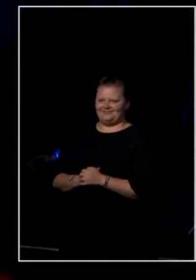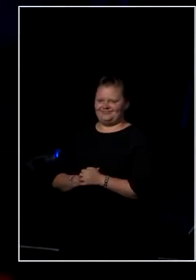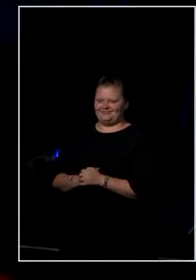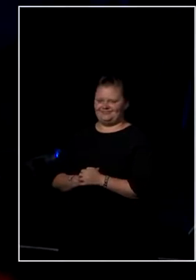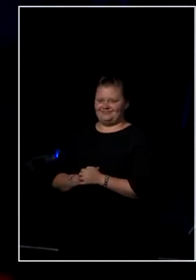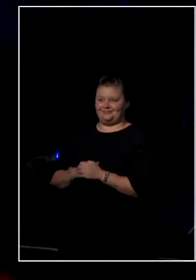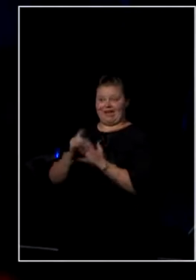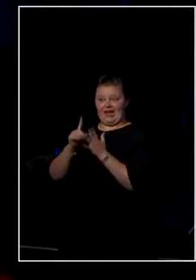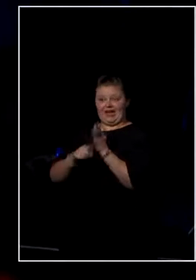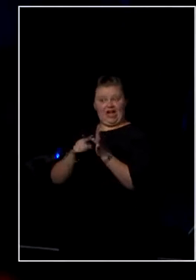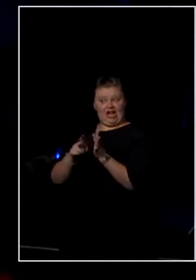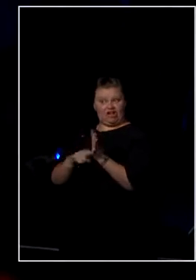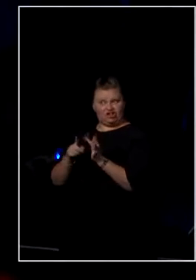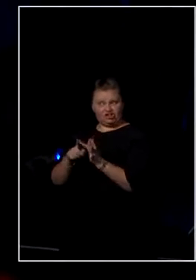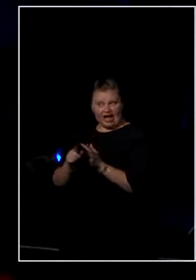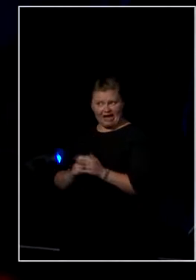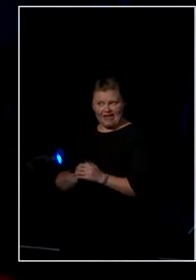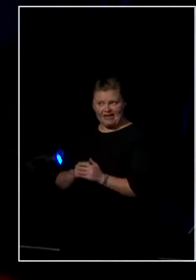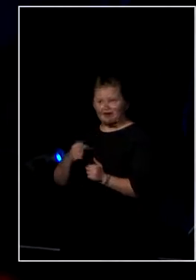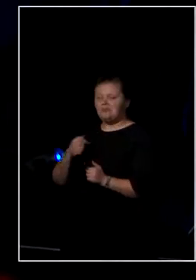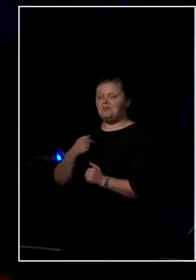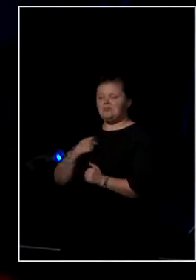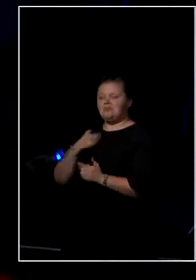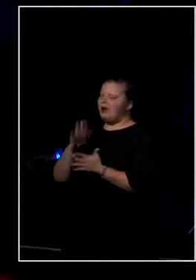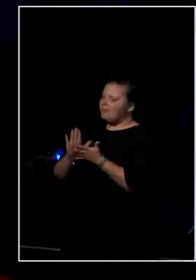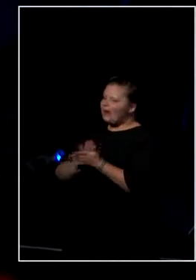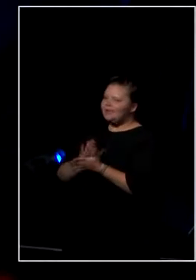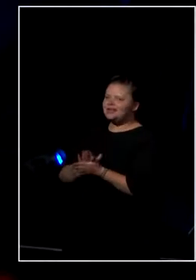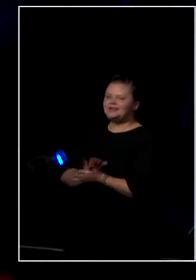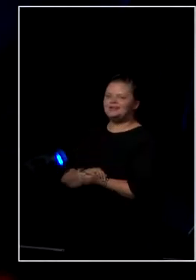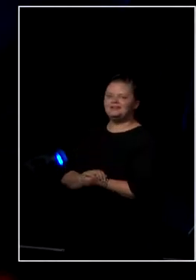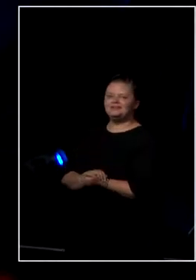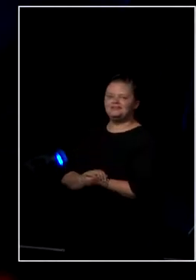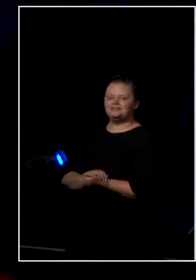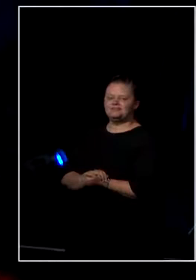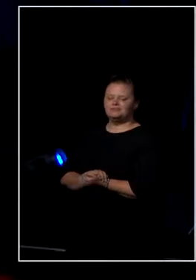Yep. Jane? I'm happy. Thanks,